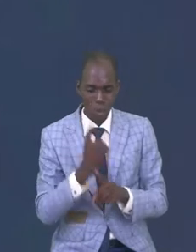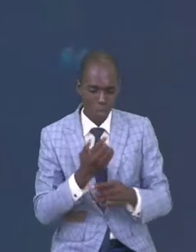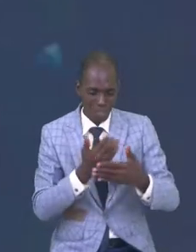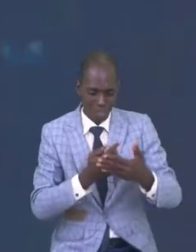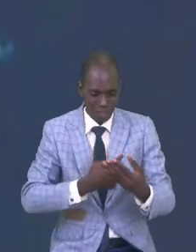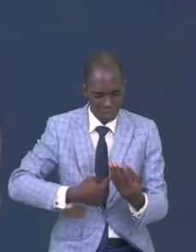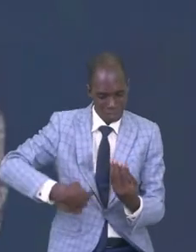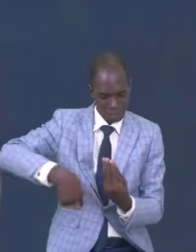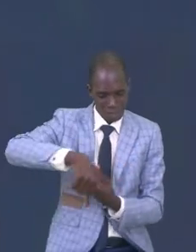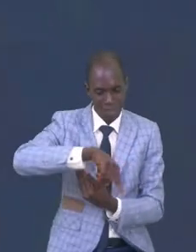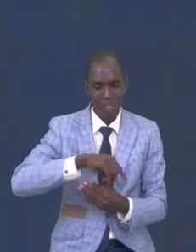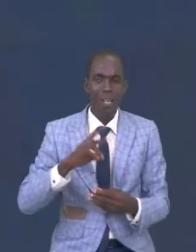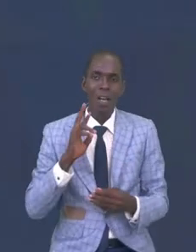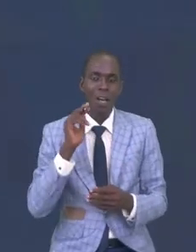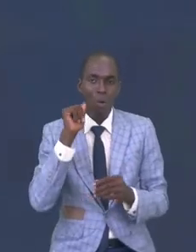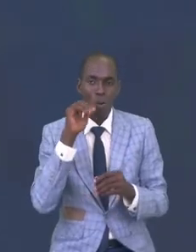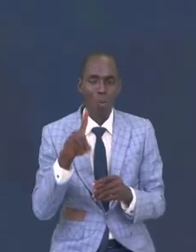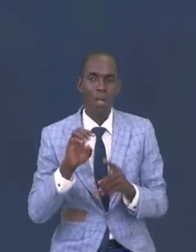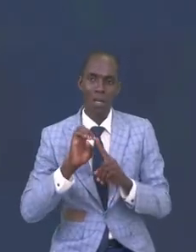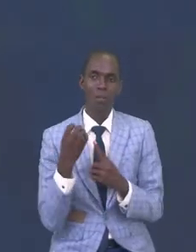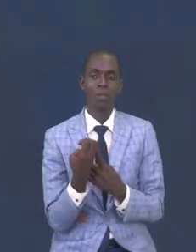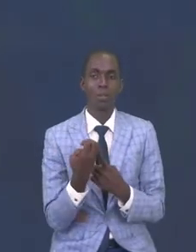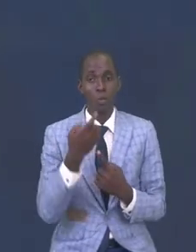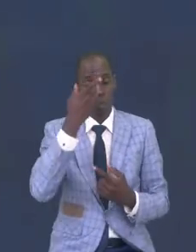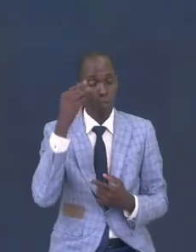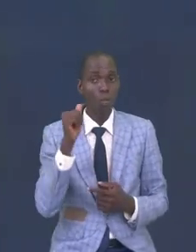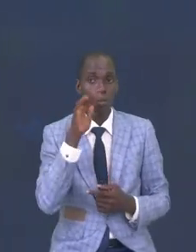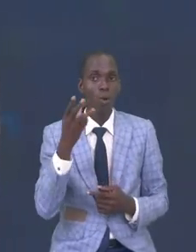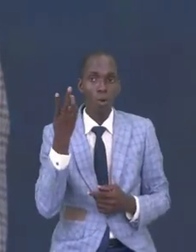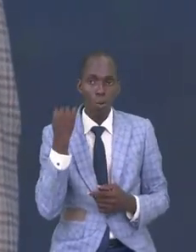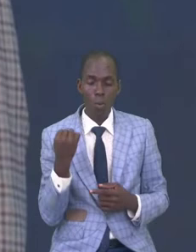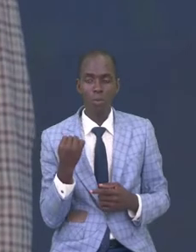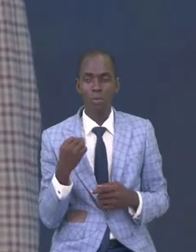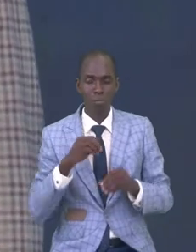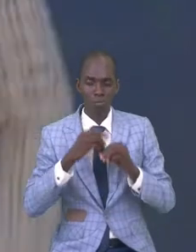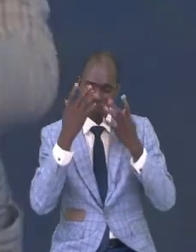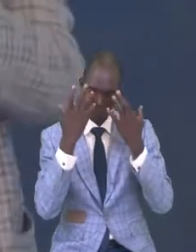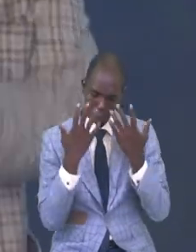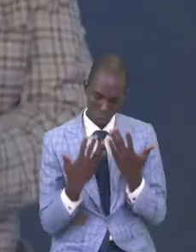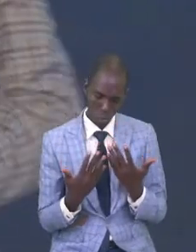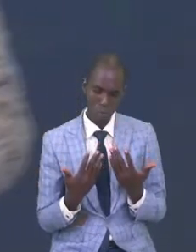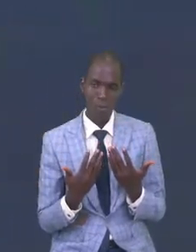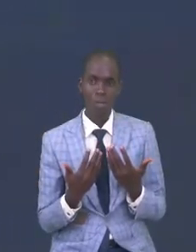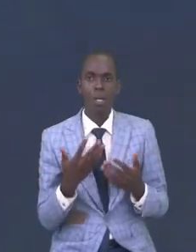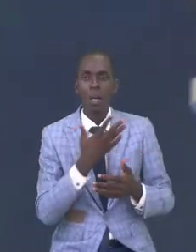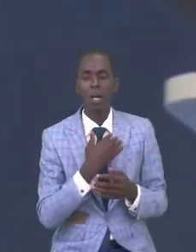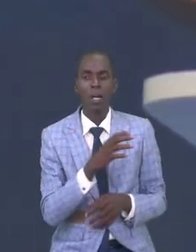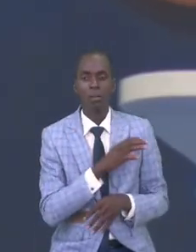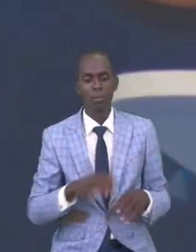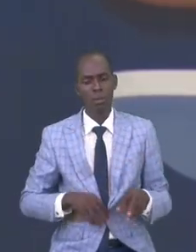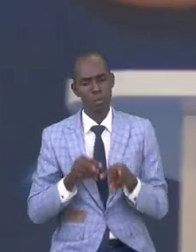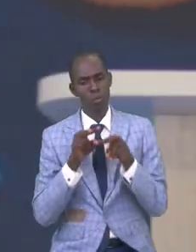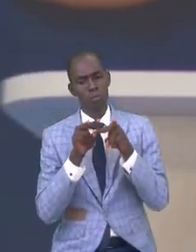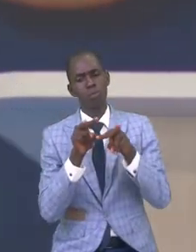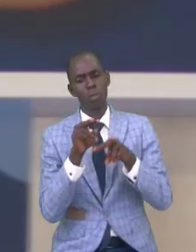Because she was bowed down. Because of that infirmity. And Christ looked at her.